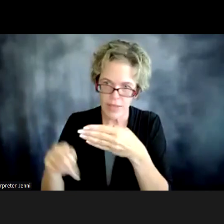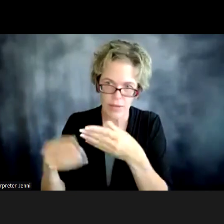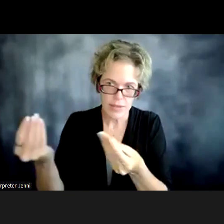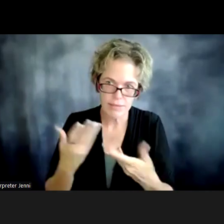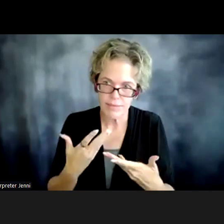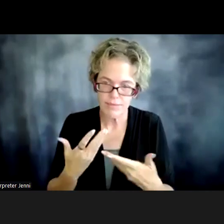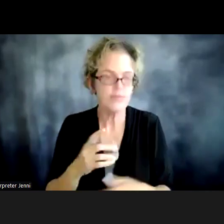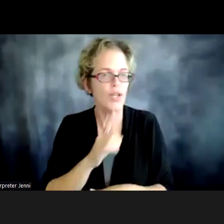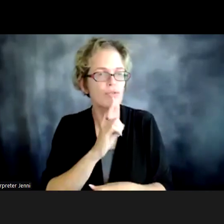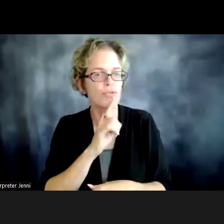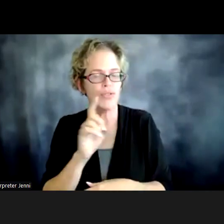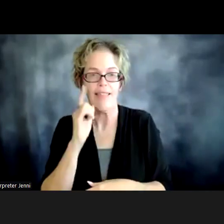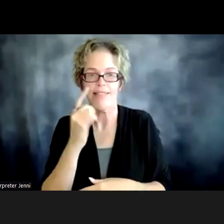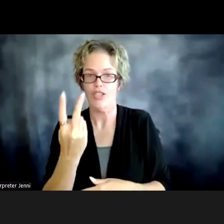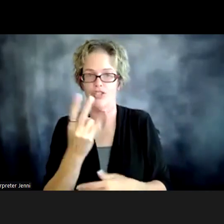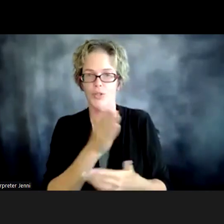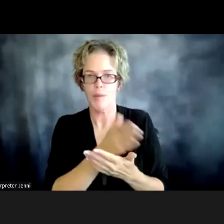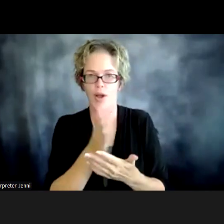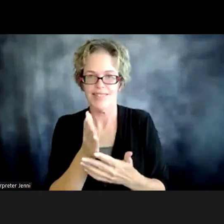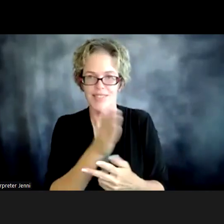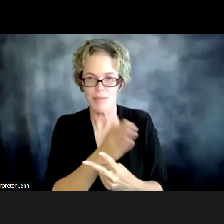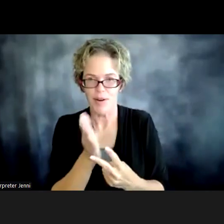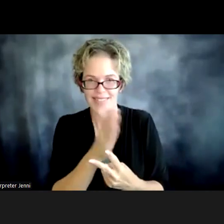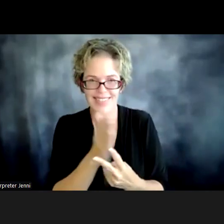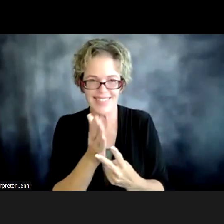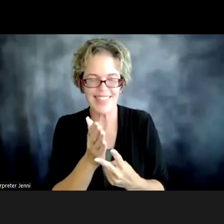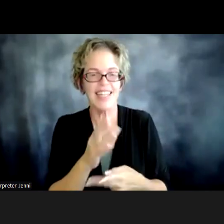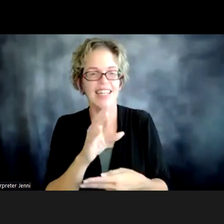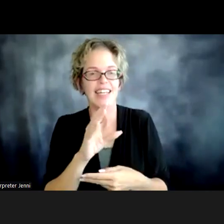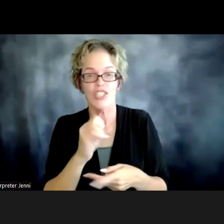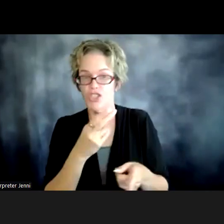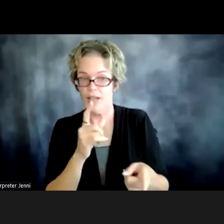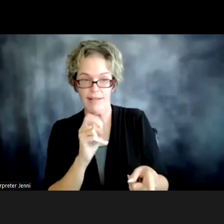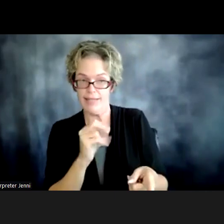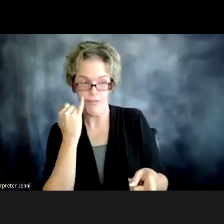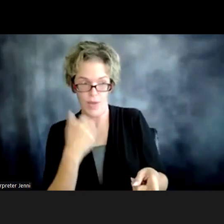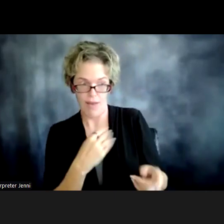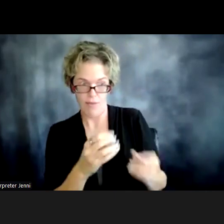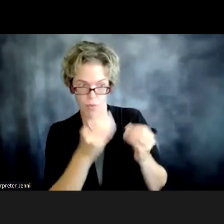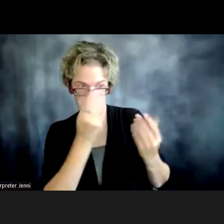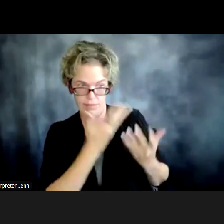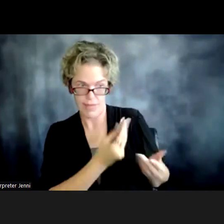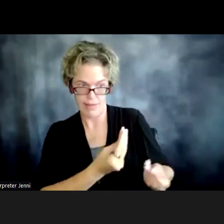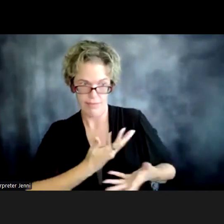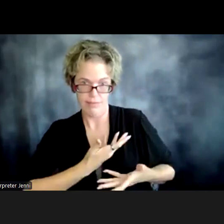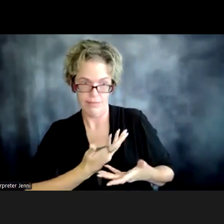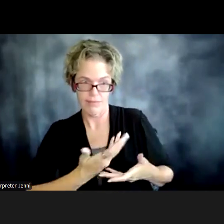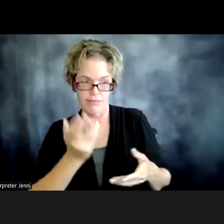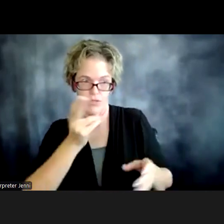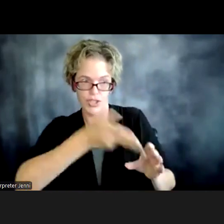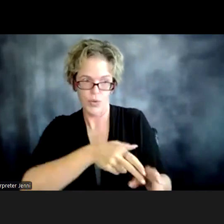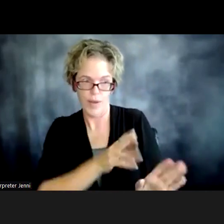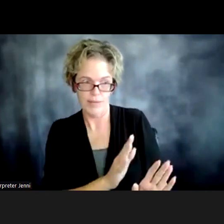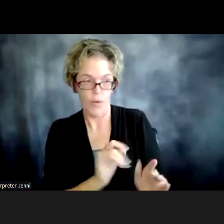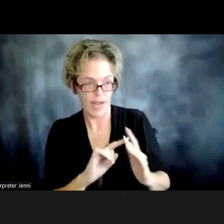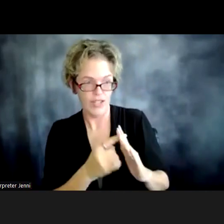Sure. I think that's two parts. So, Sheldon, if you have a preference here, feel free to jump in. Otherwise, I can start